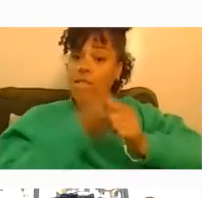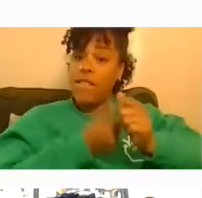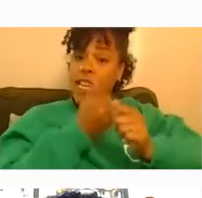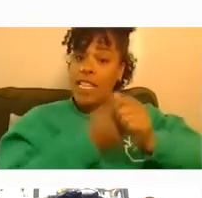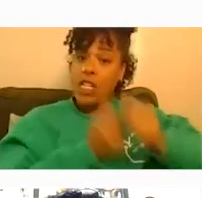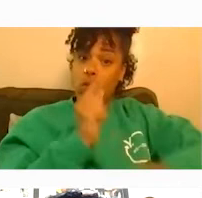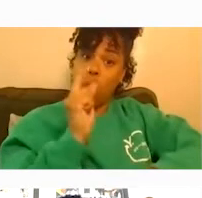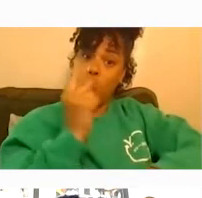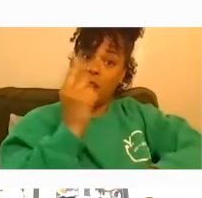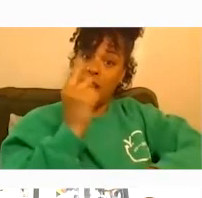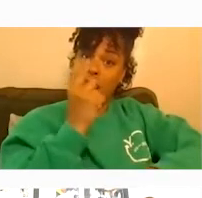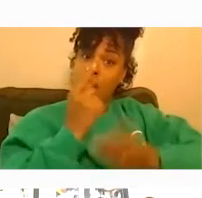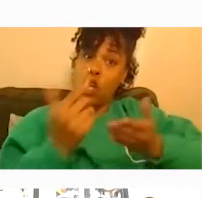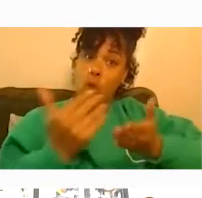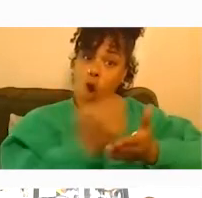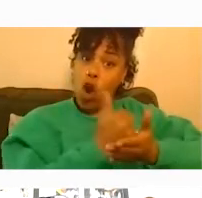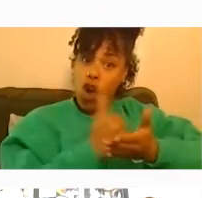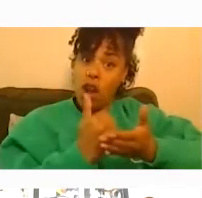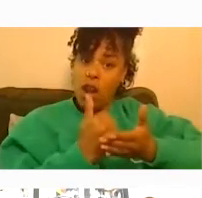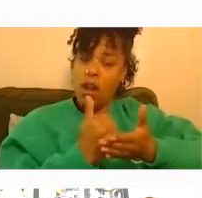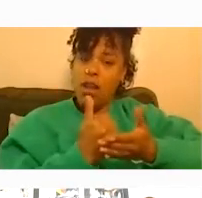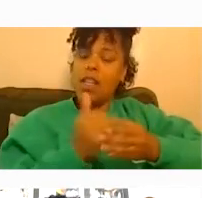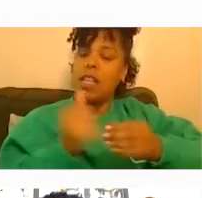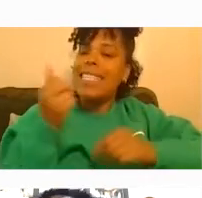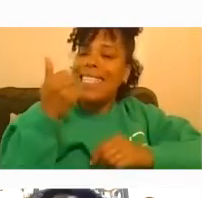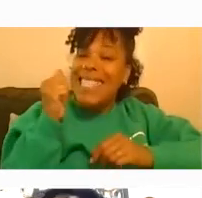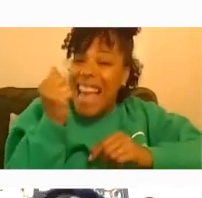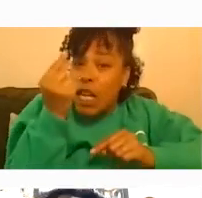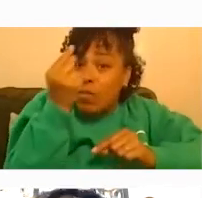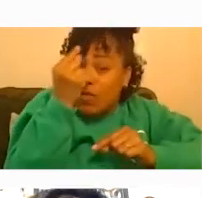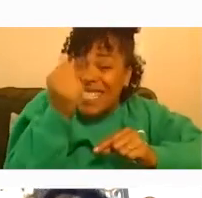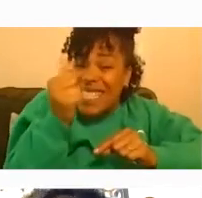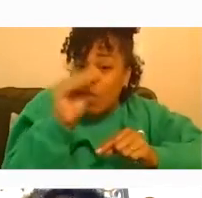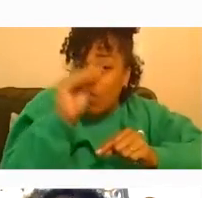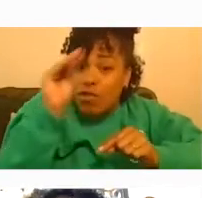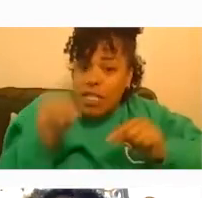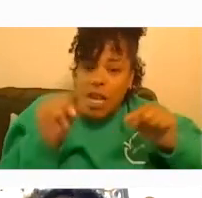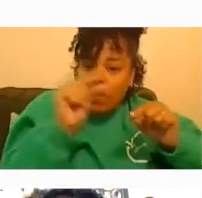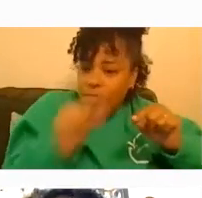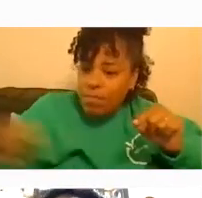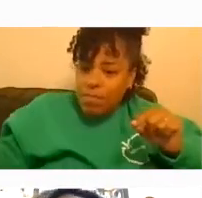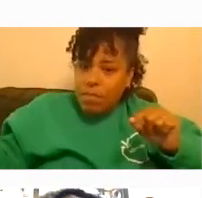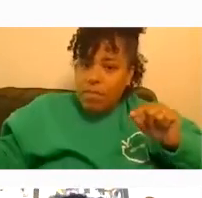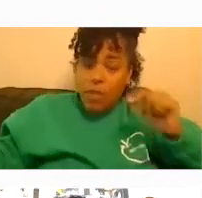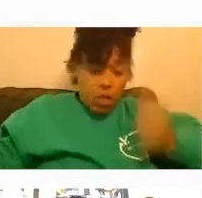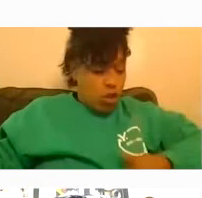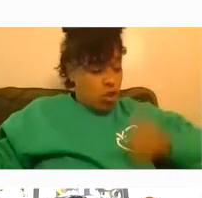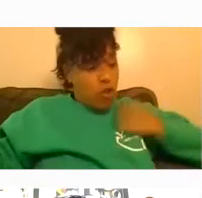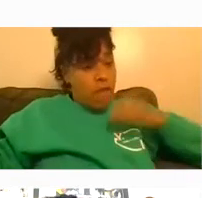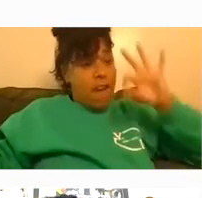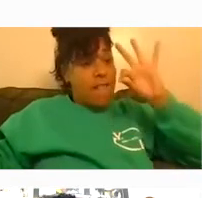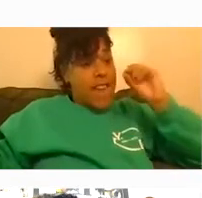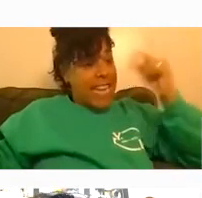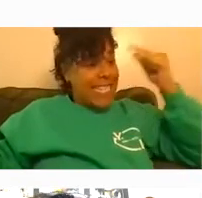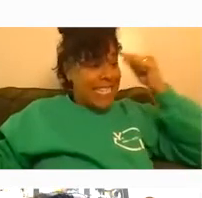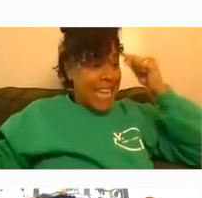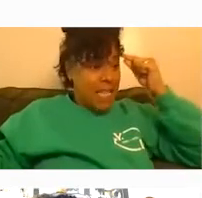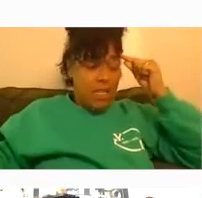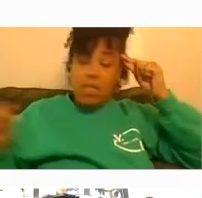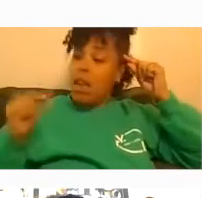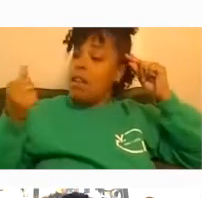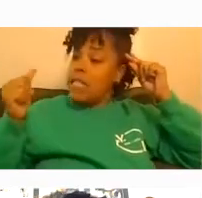take 10% and you put it aside, you live off of 90 cents. Well, $1 is 90